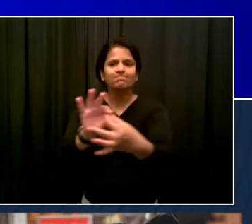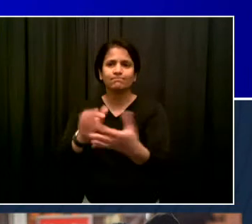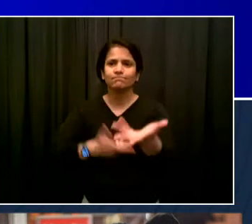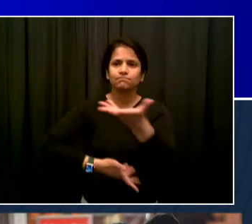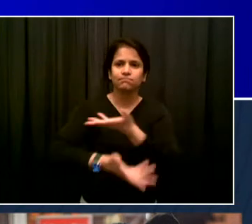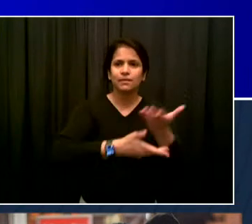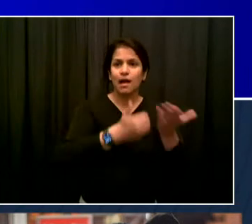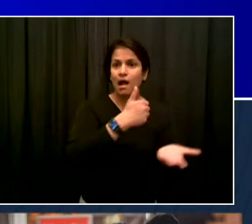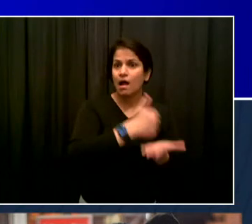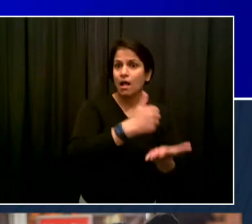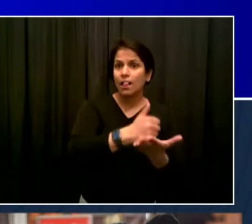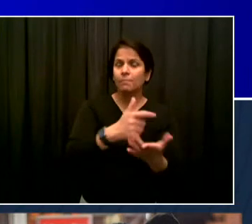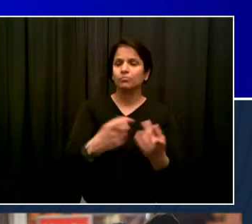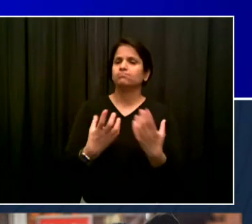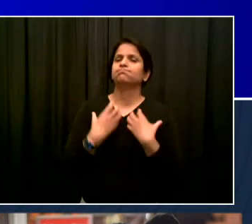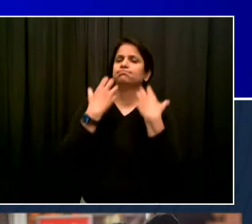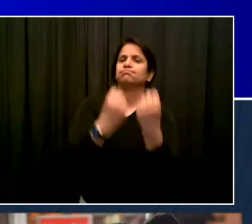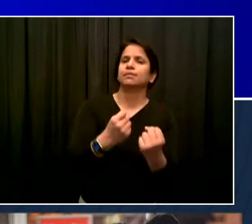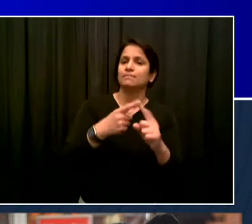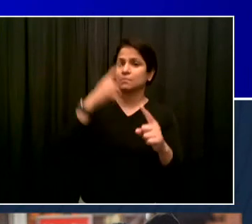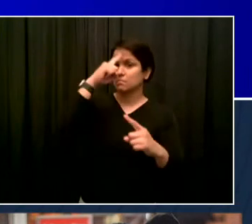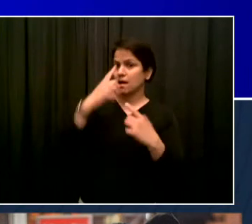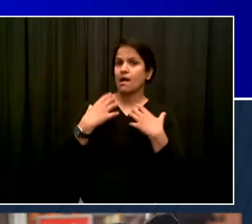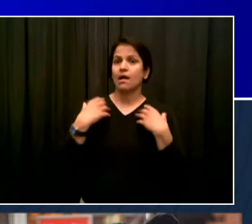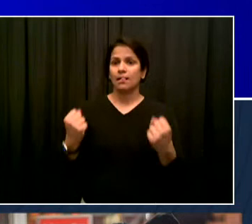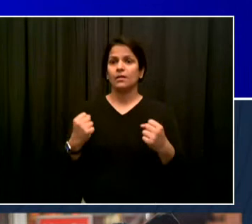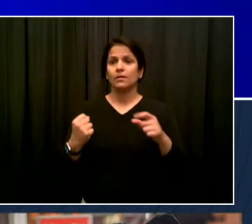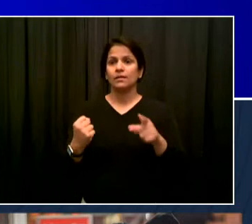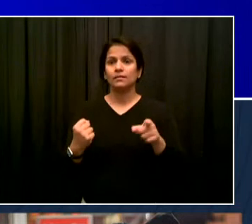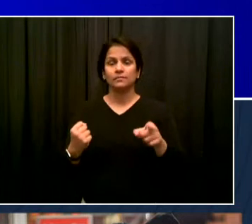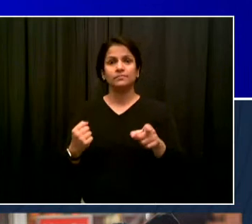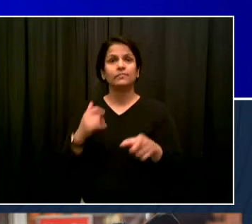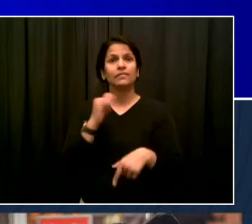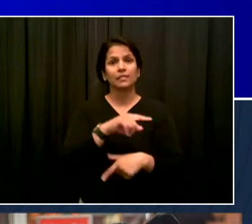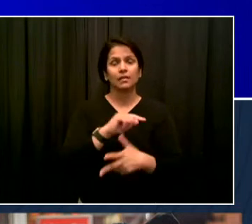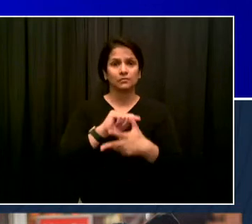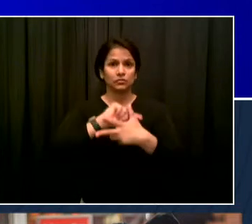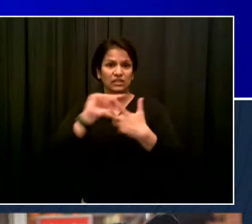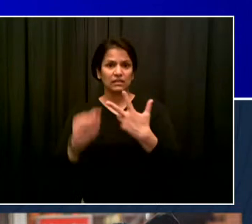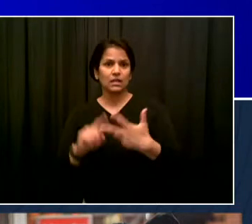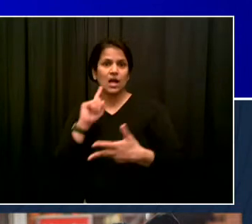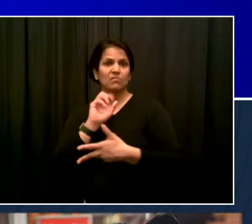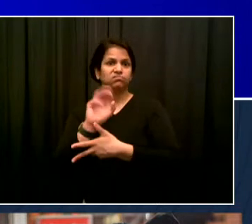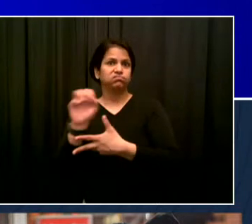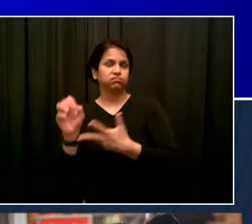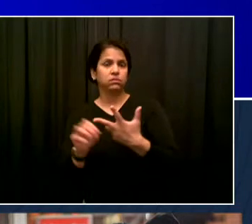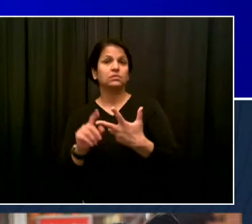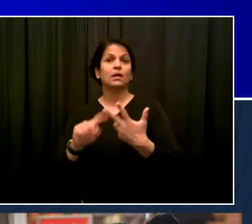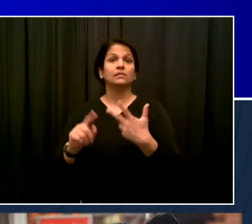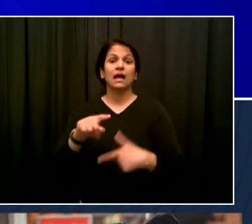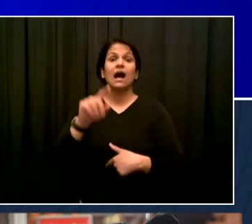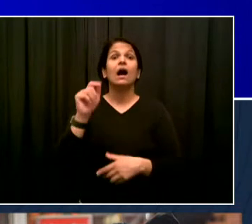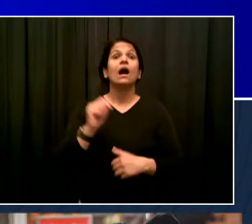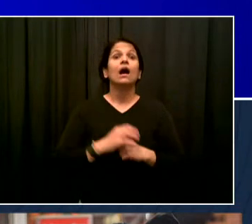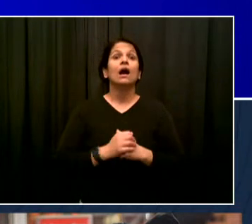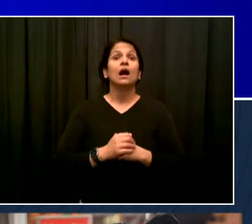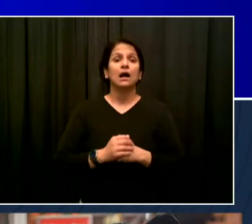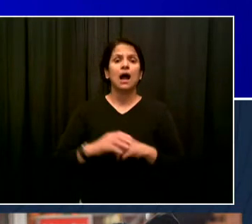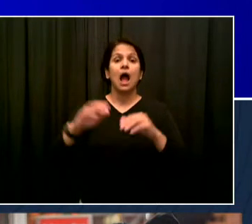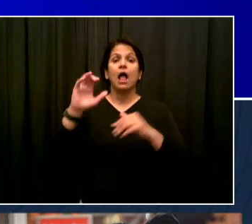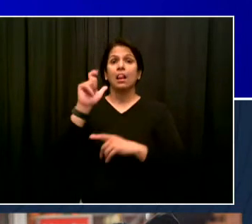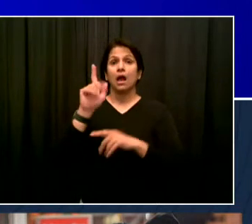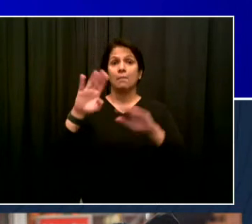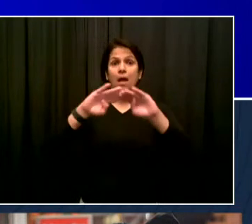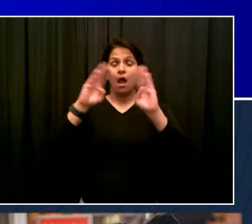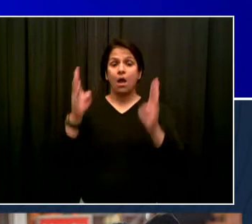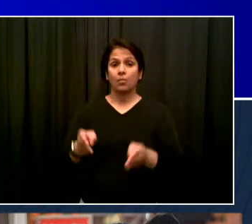making access to mental health services much easier, more consistent, more available. We're talking about reaching thousands and thousands of